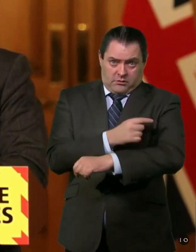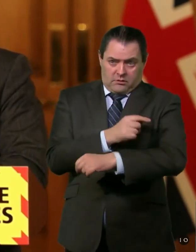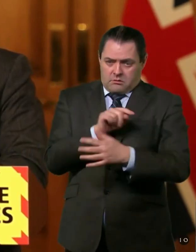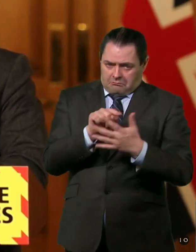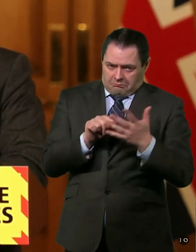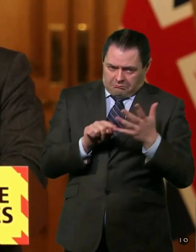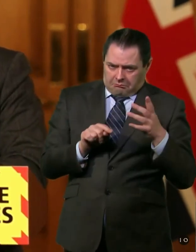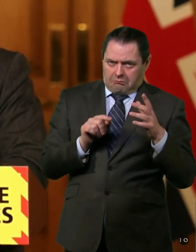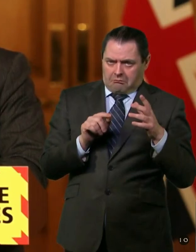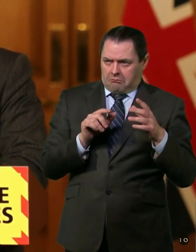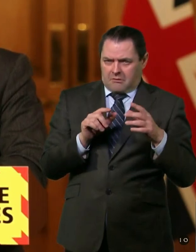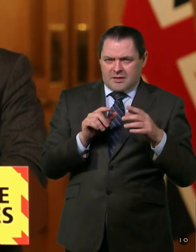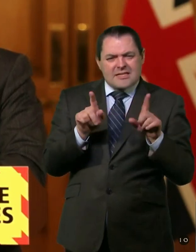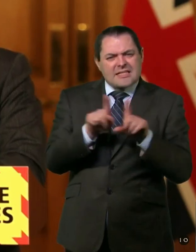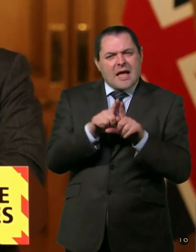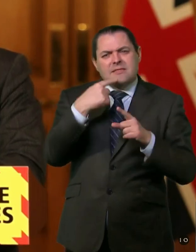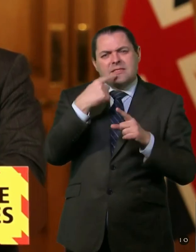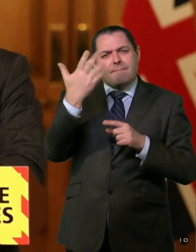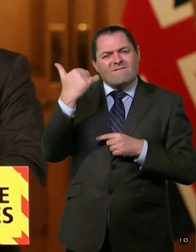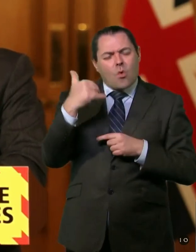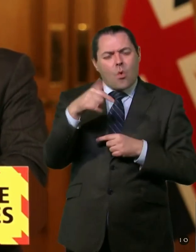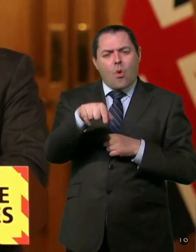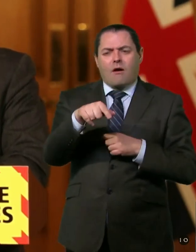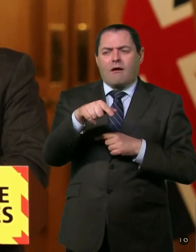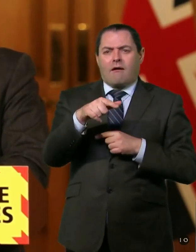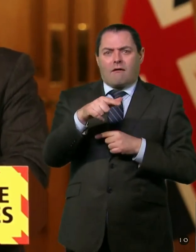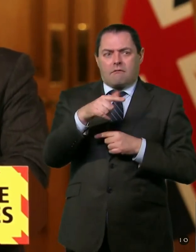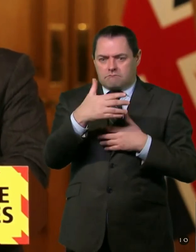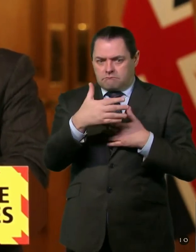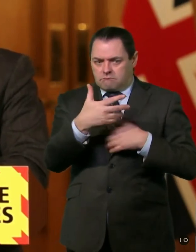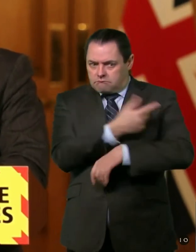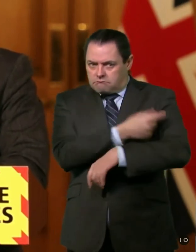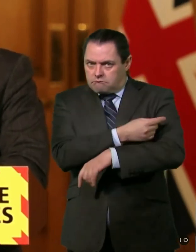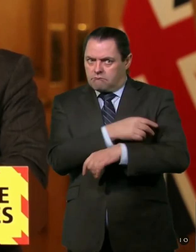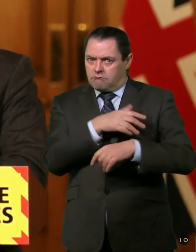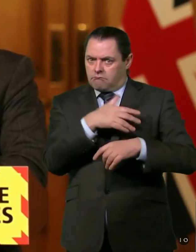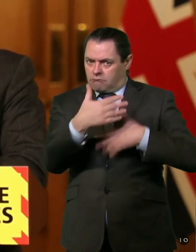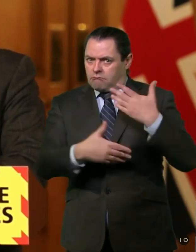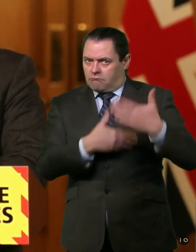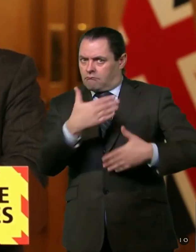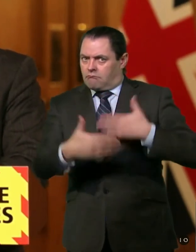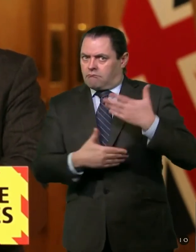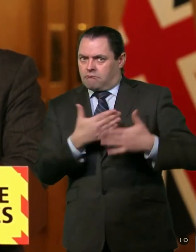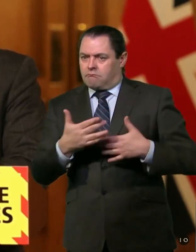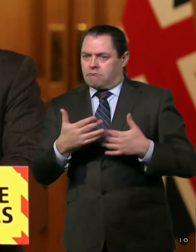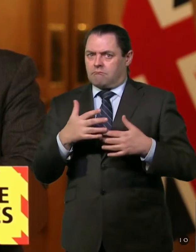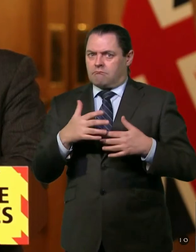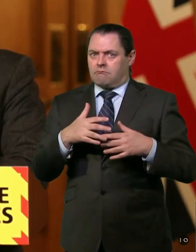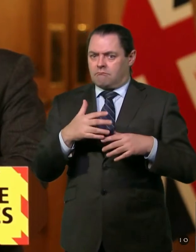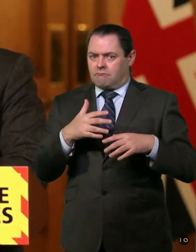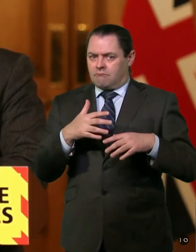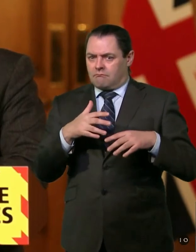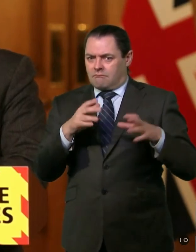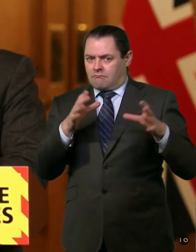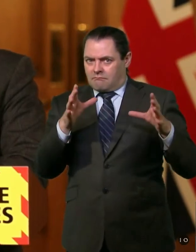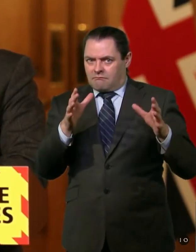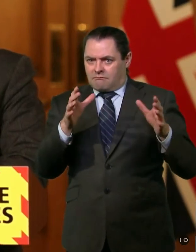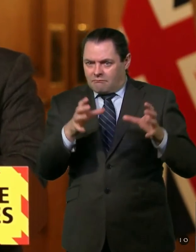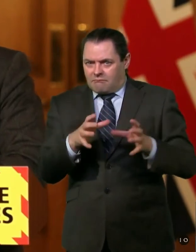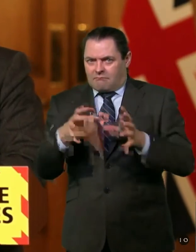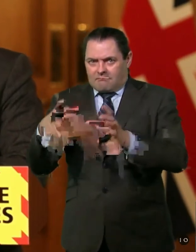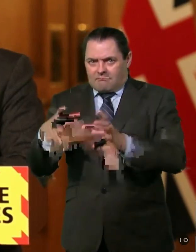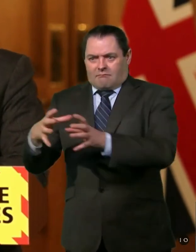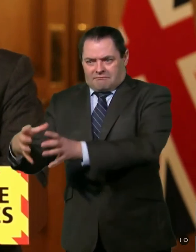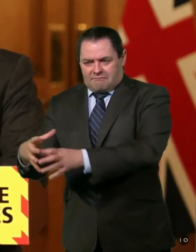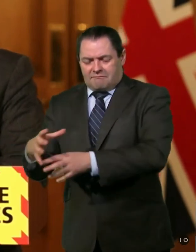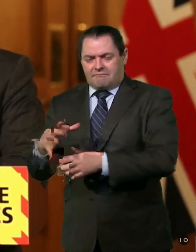continue to be satisfied, then clearly you will be looking simultaneously at the other restrictions that we have, what we